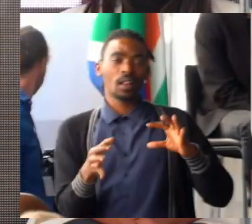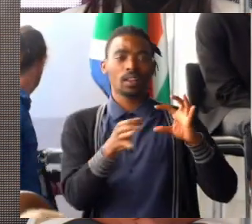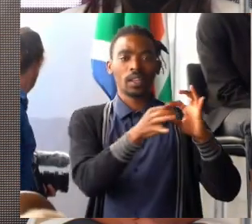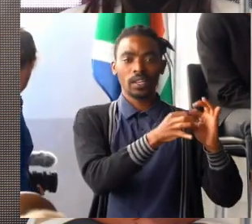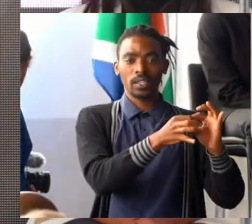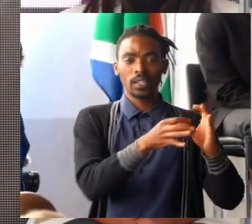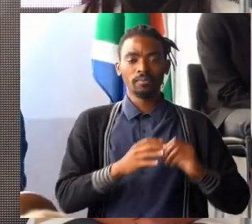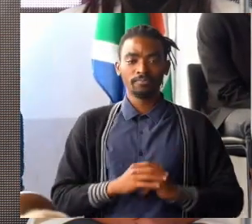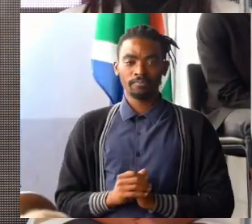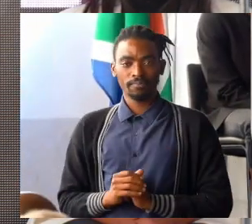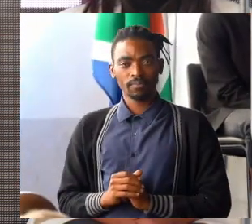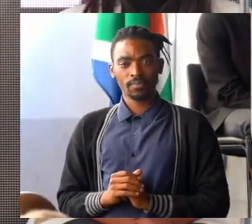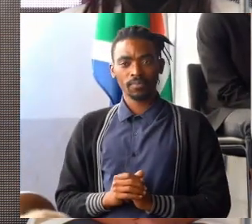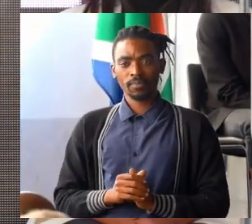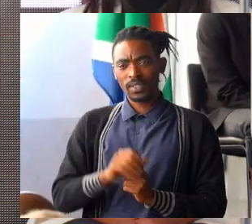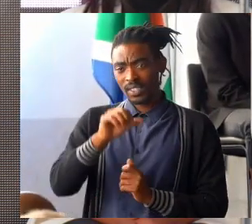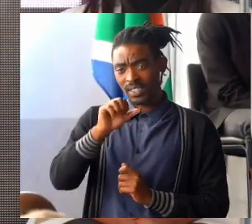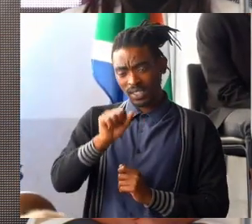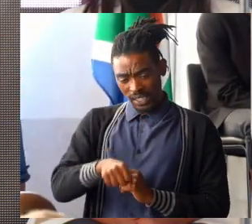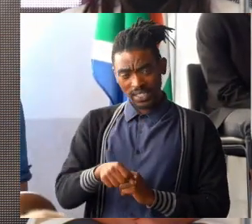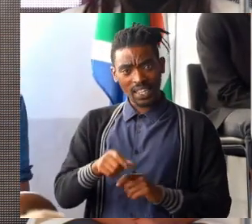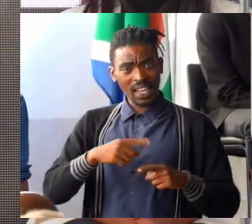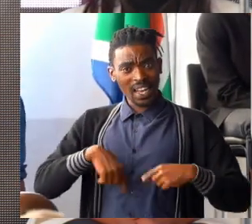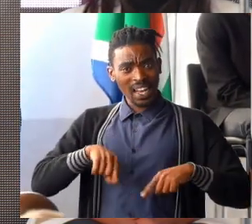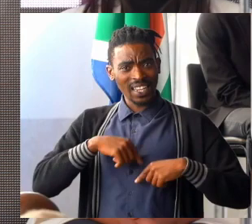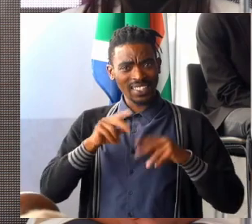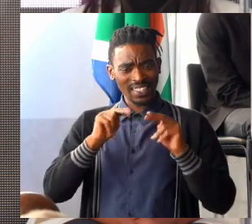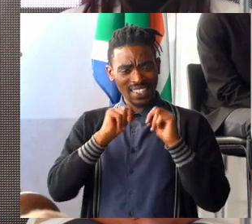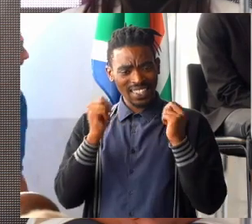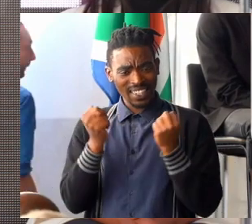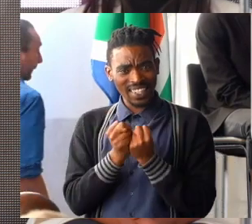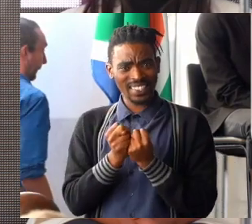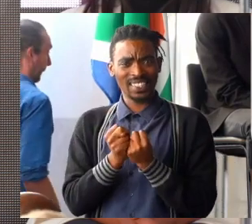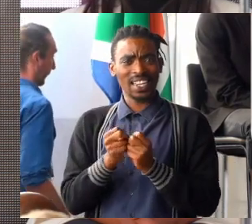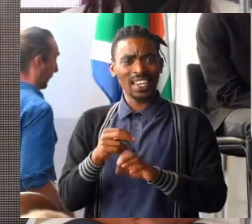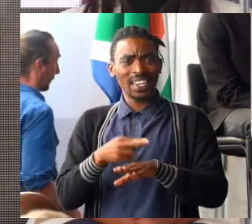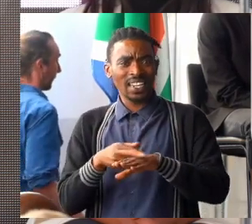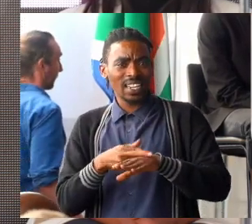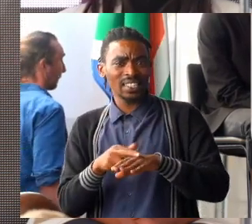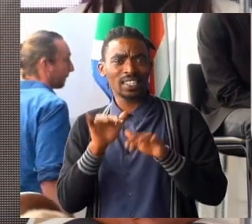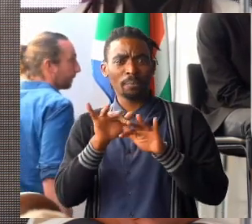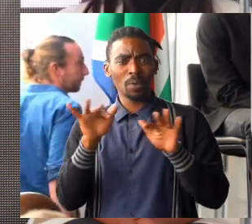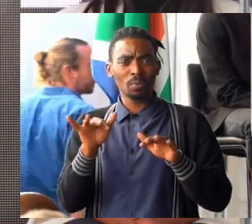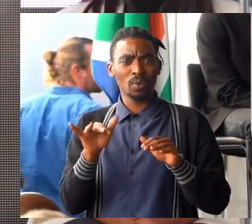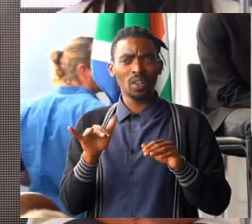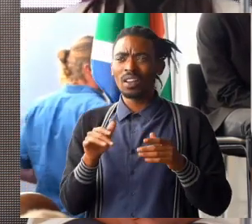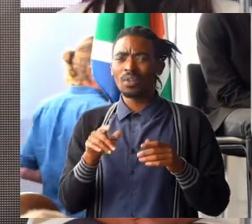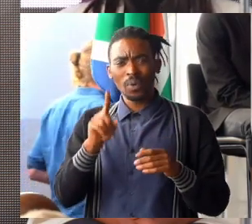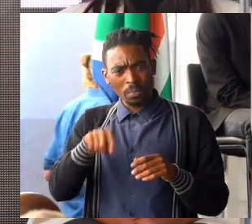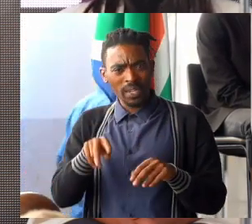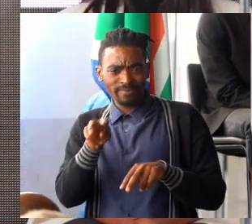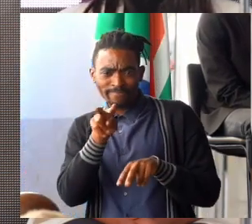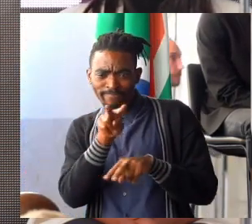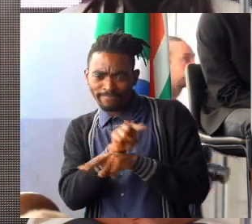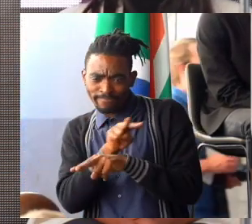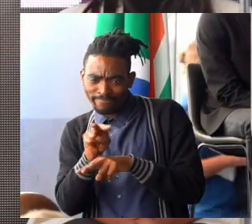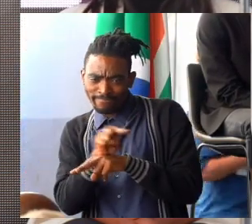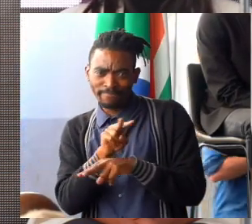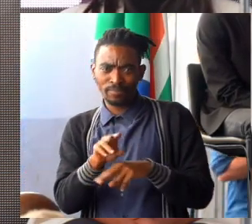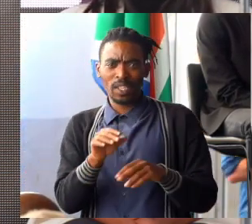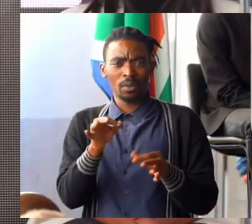Instead, prominent politicians whip up nationalist and racist divisions to mobilize their political bases and drive us further